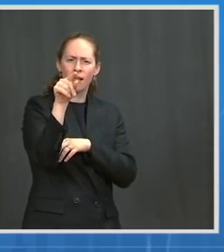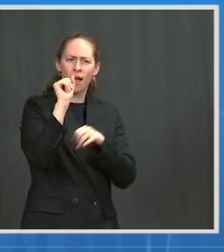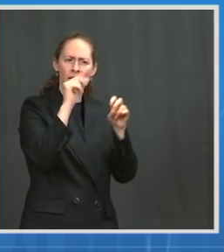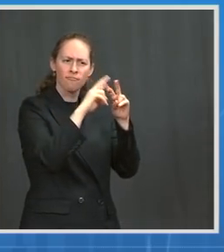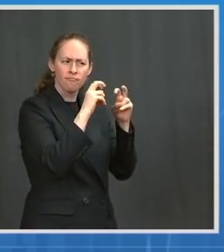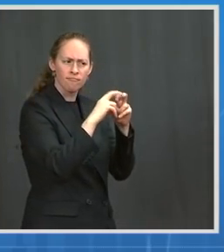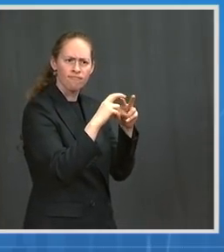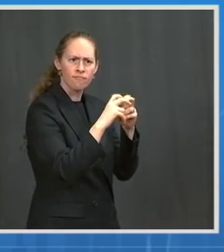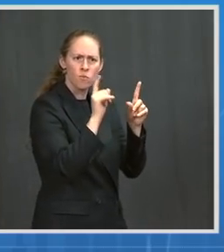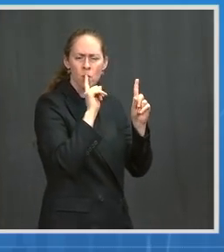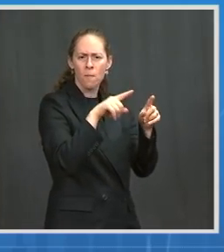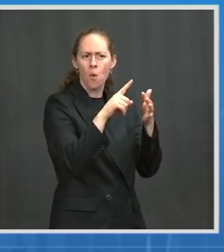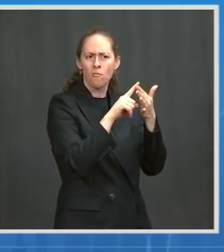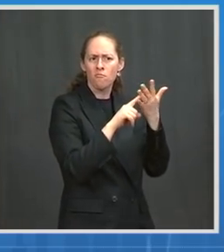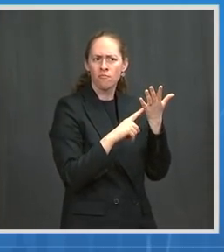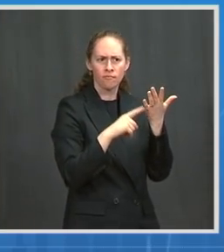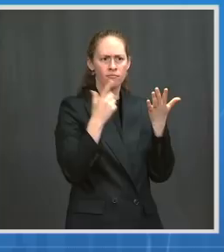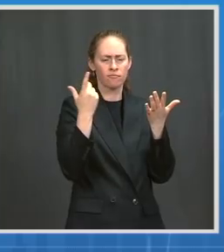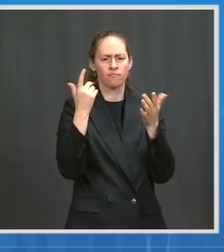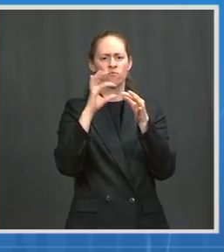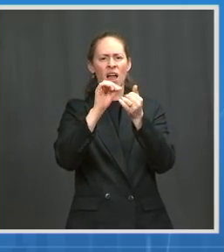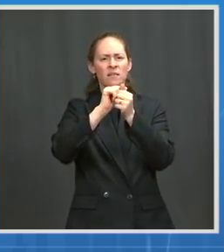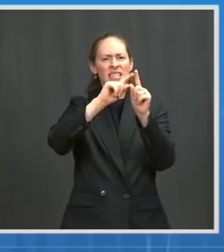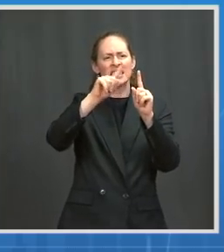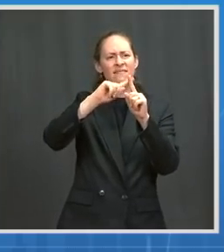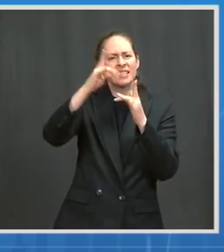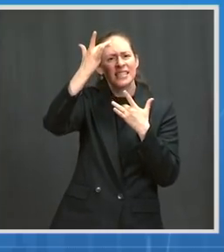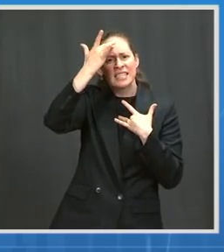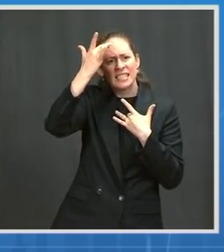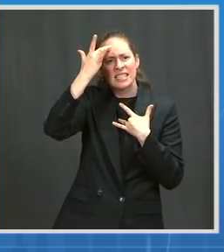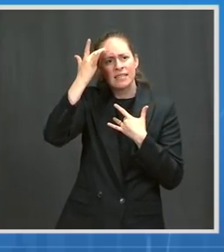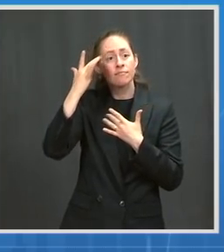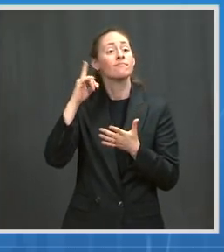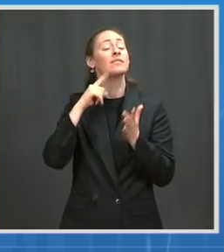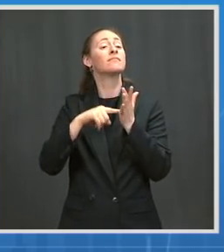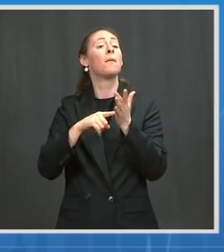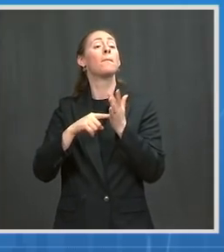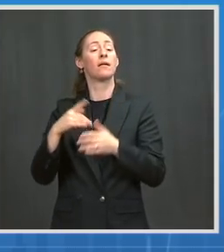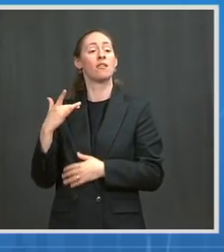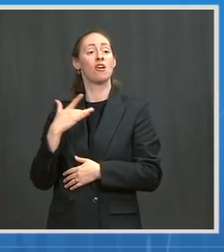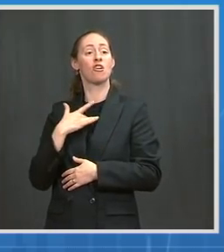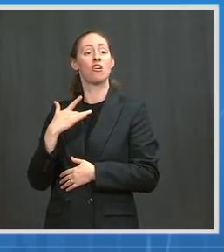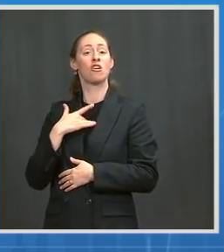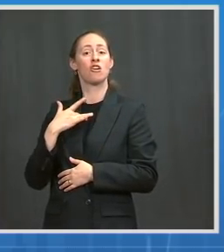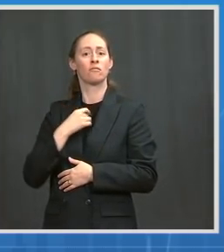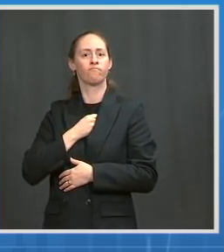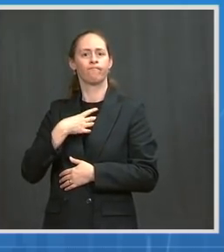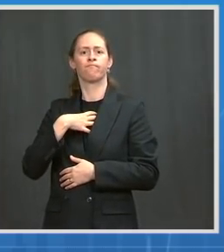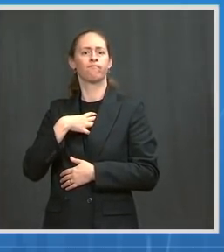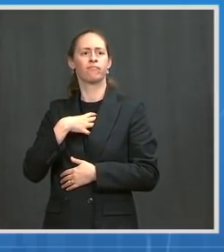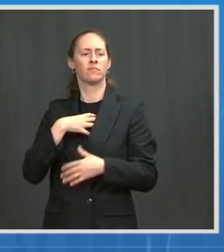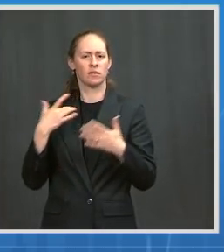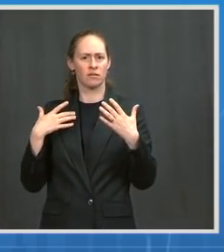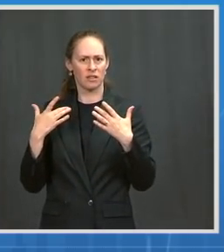pericarditis, or inflammation of the heart or surrounding tissue. These cases are rare, and the vast majority